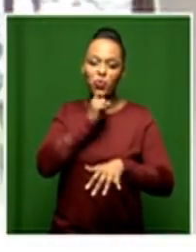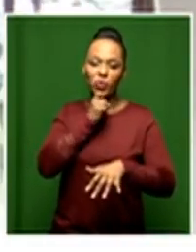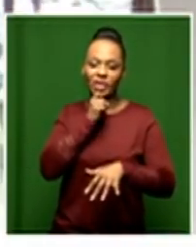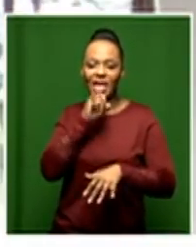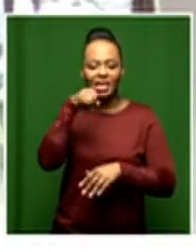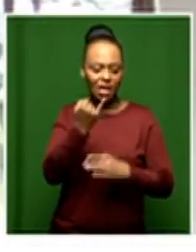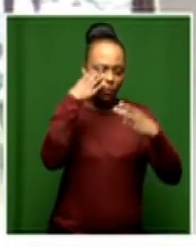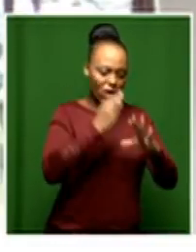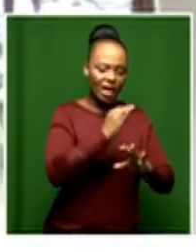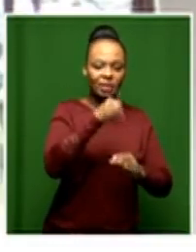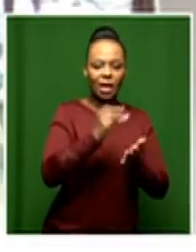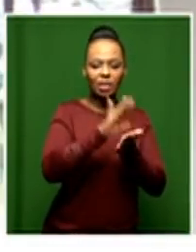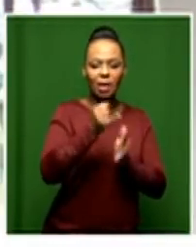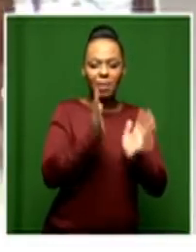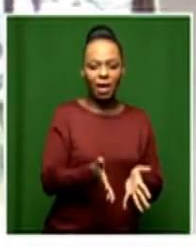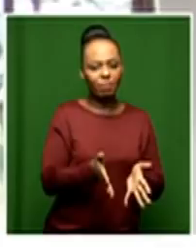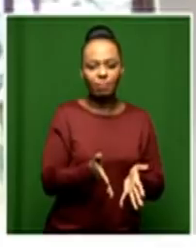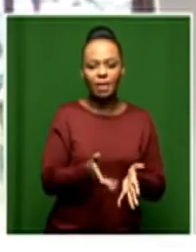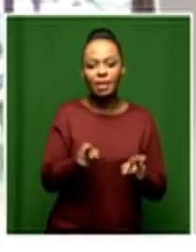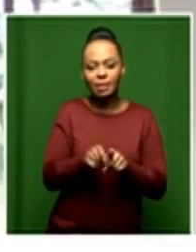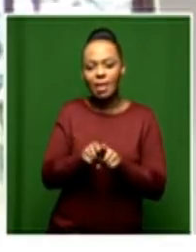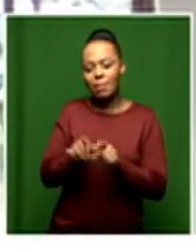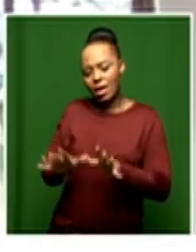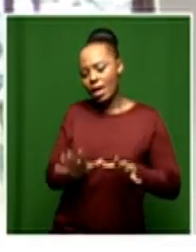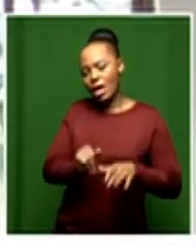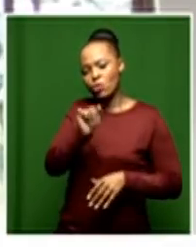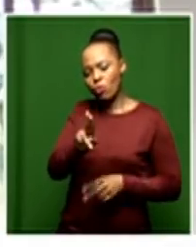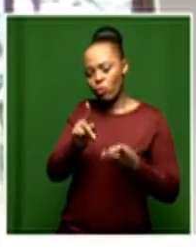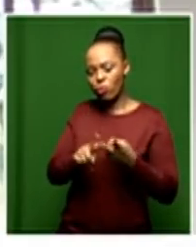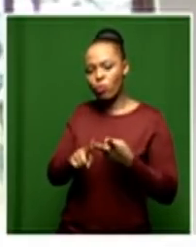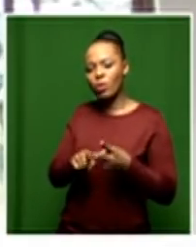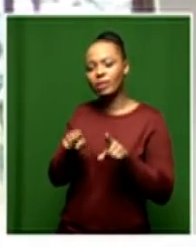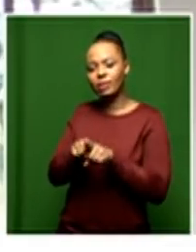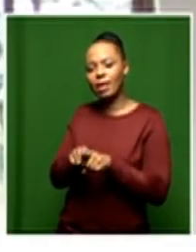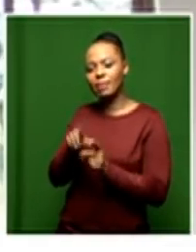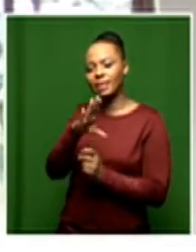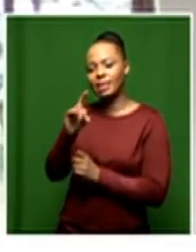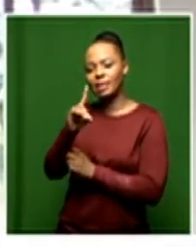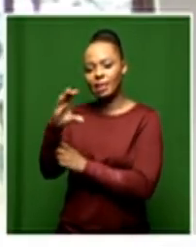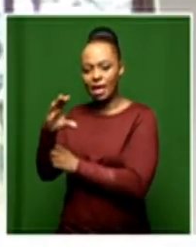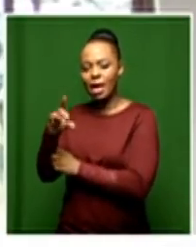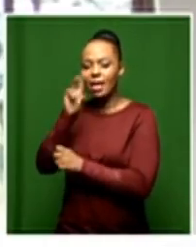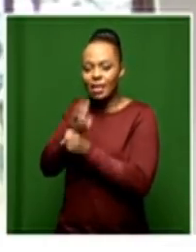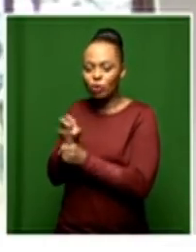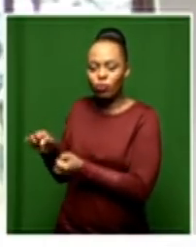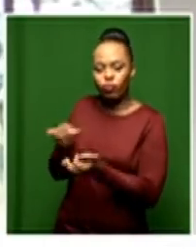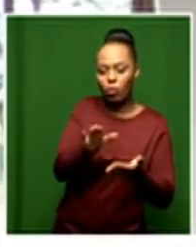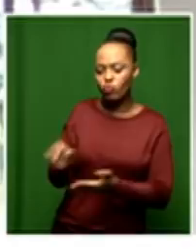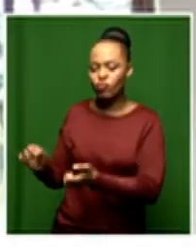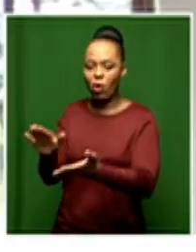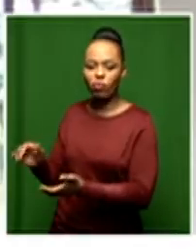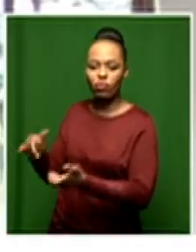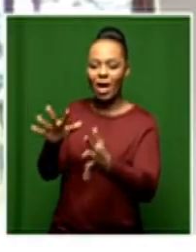more breadth for our government and also the African Union and the Africa CDC to roll out more effective